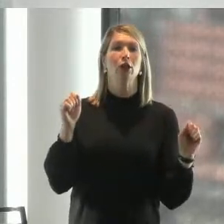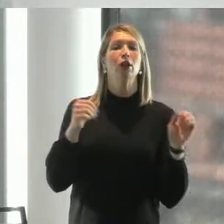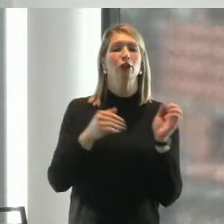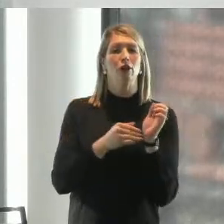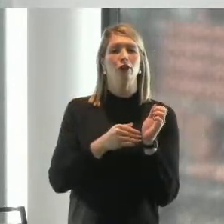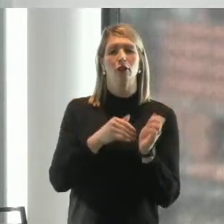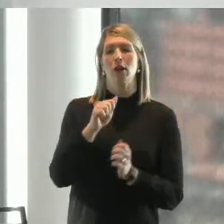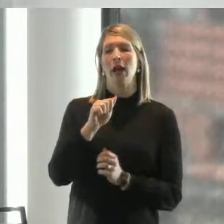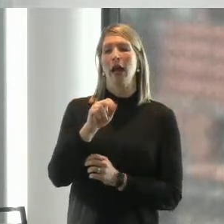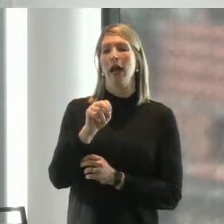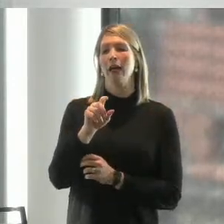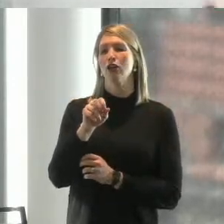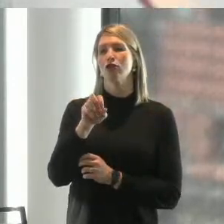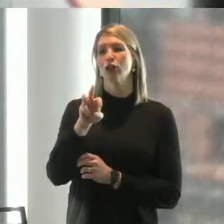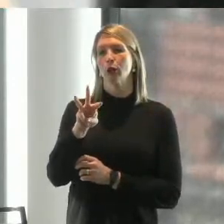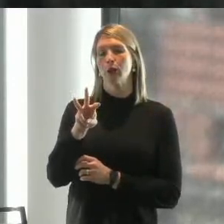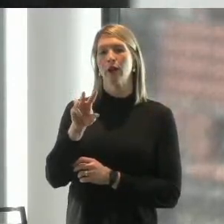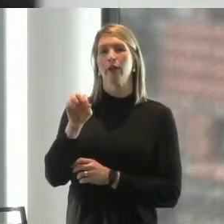Furey.